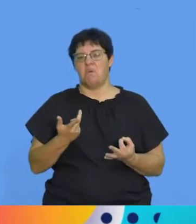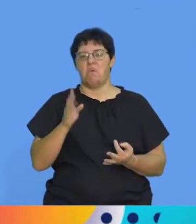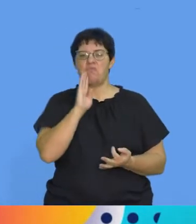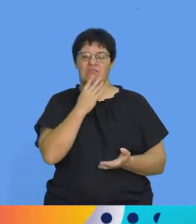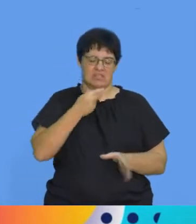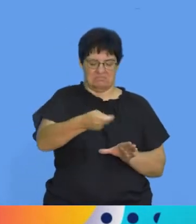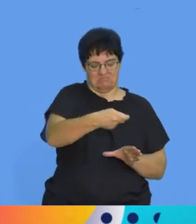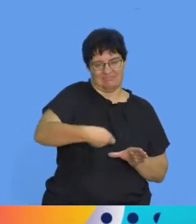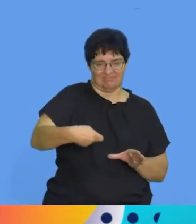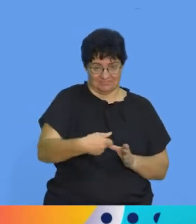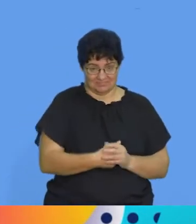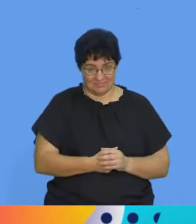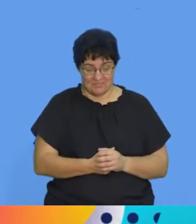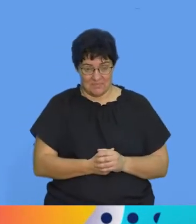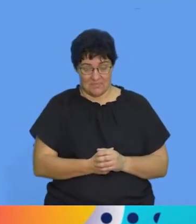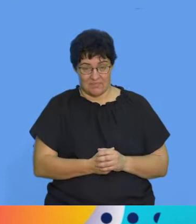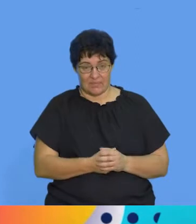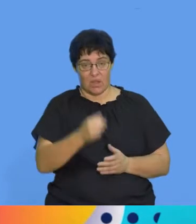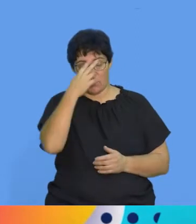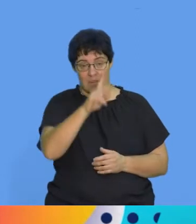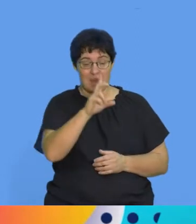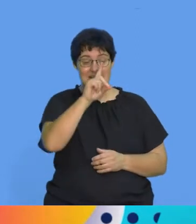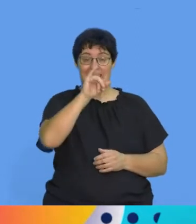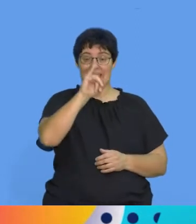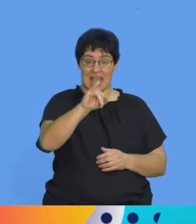your breakfast that you're going to have. Remember,